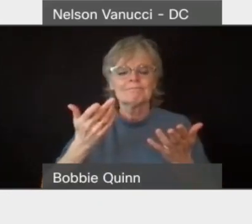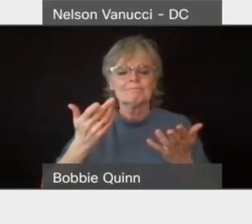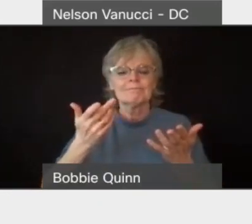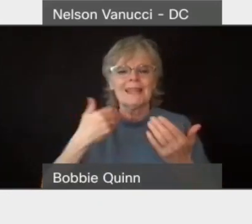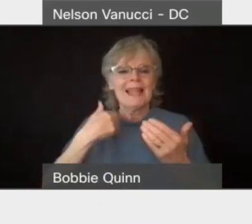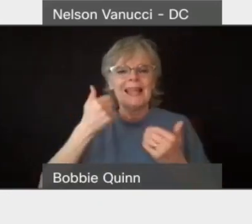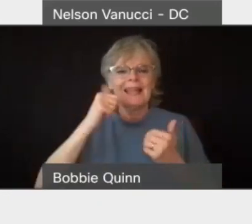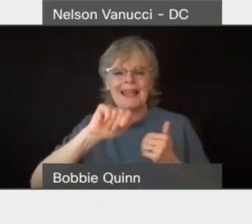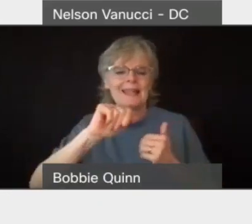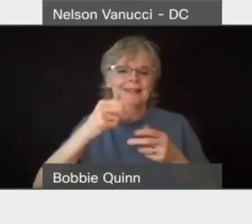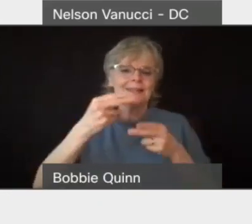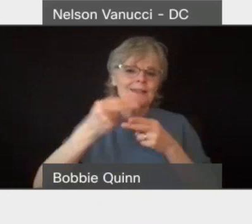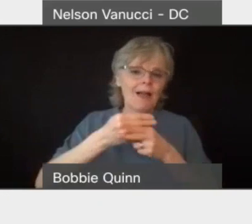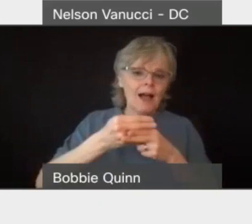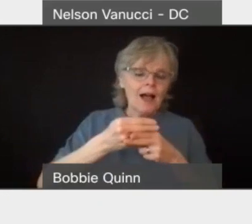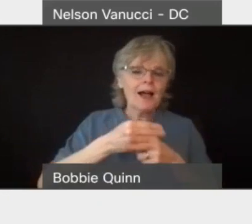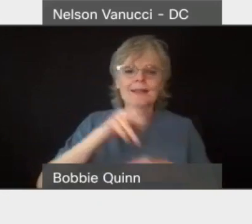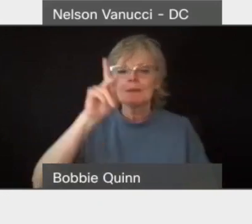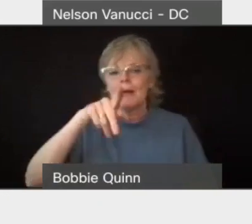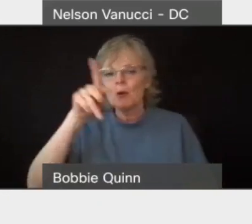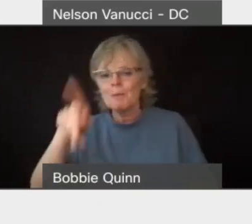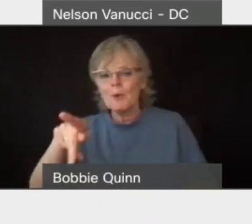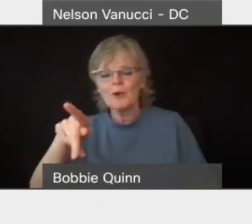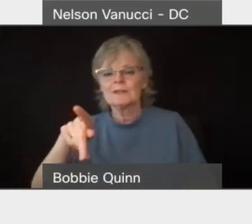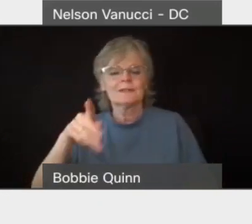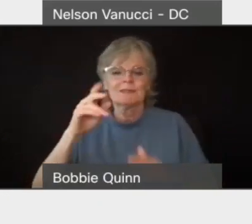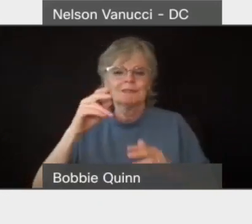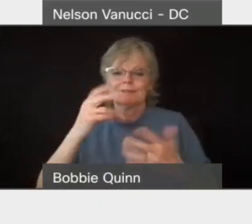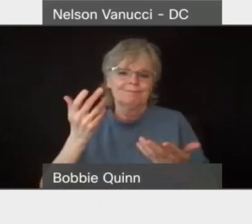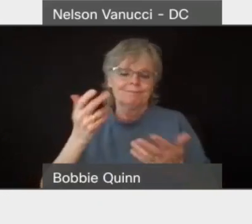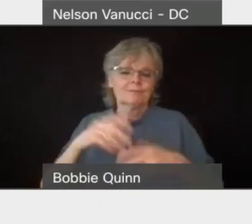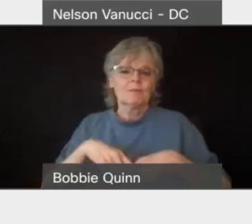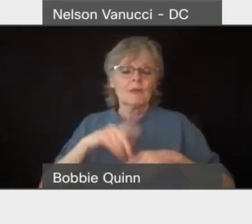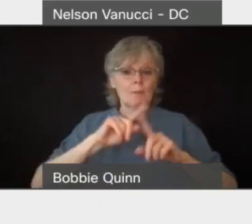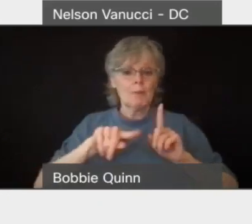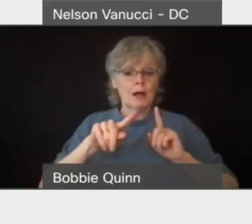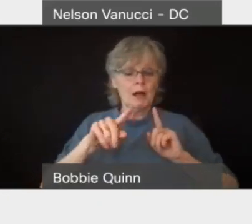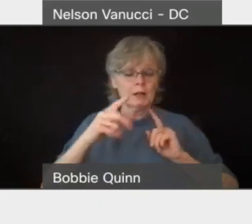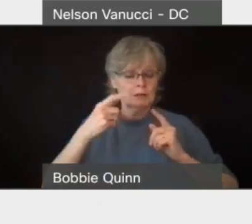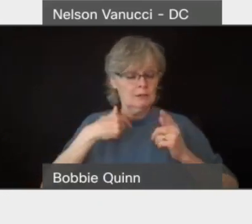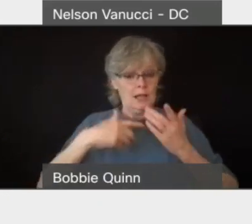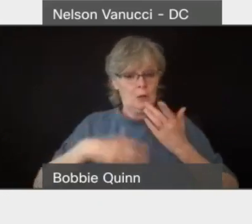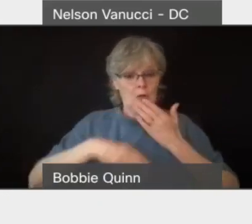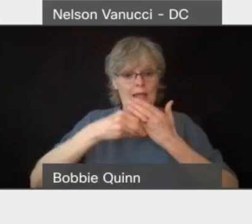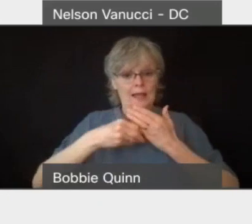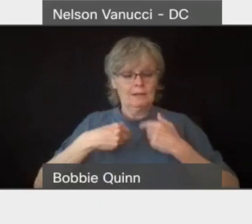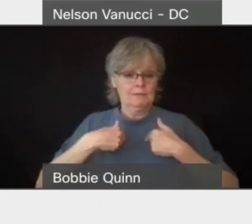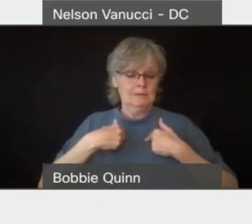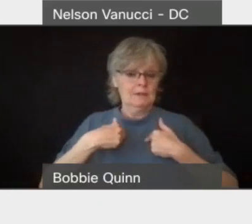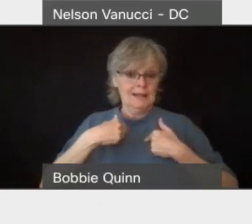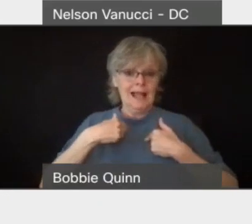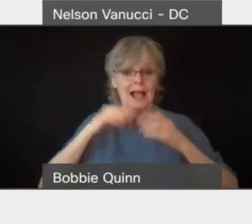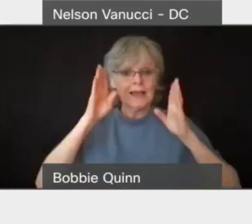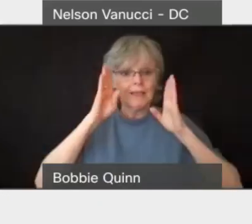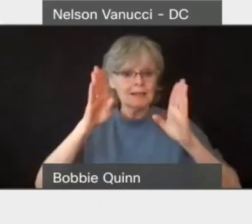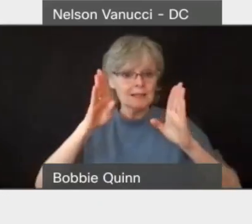visual presentations or any kind of PowerPoint that could be shared. One thing I will say, and this is just from having listened